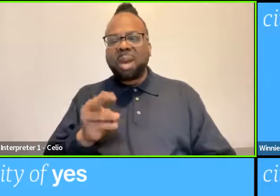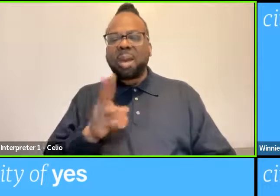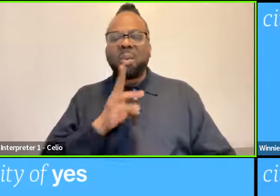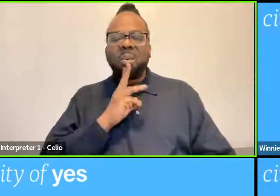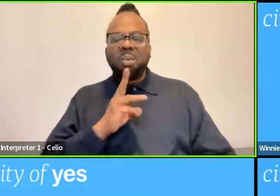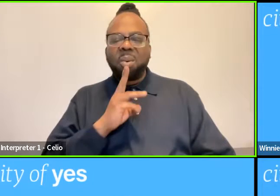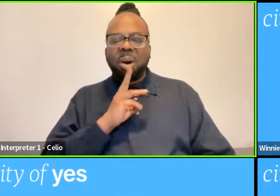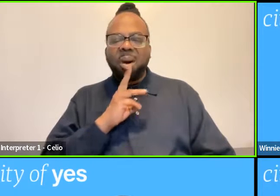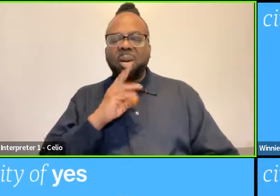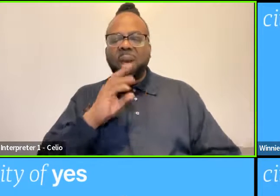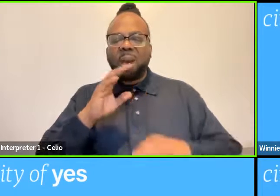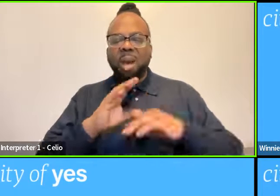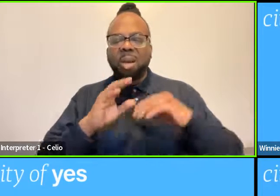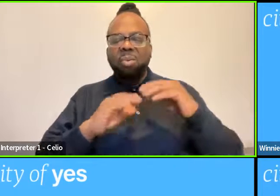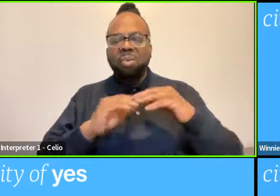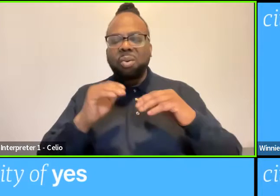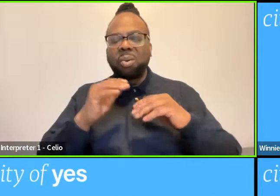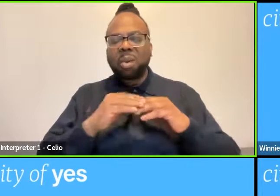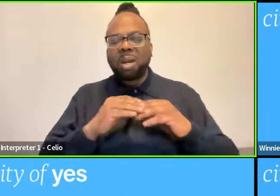construction,